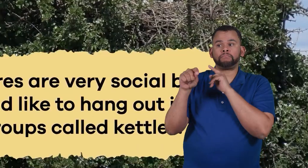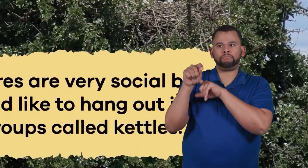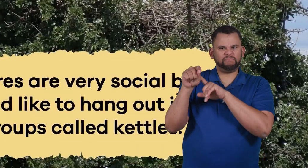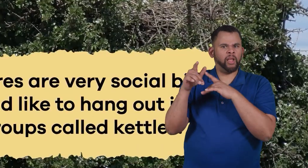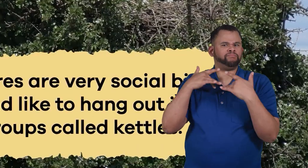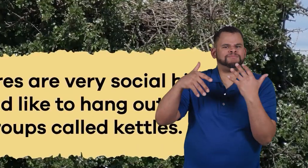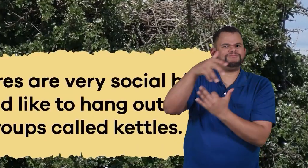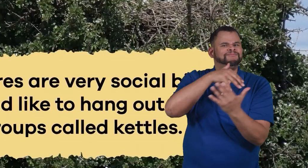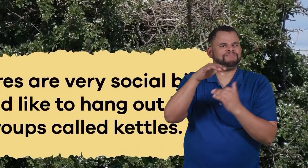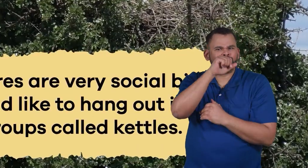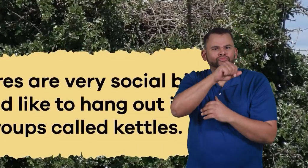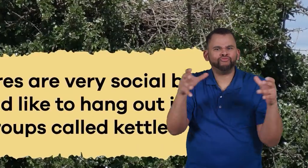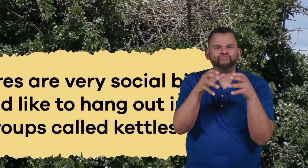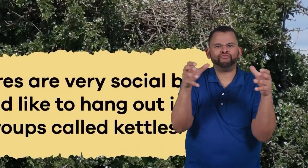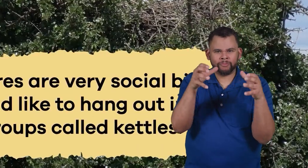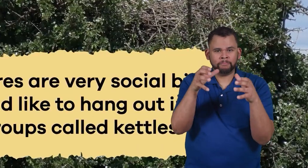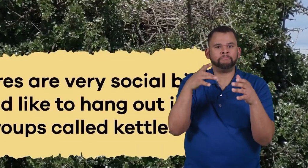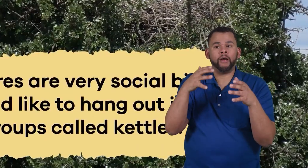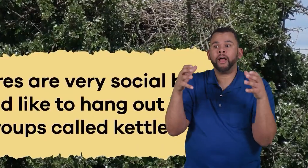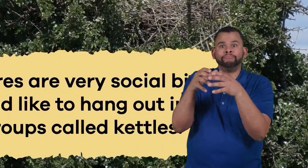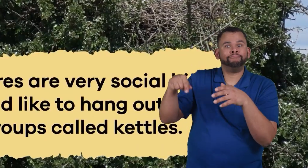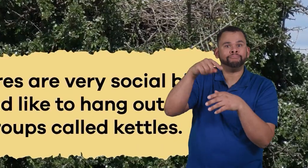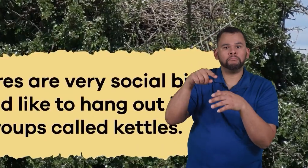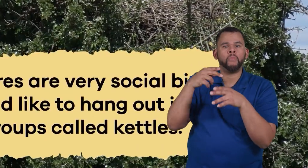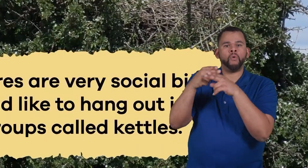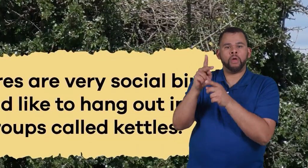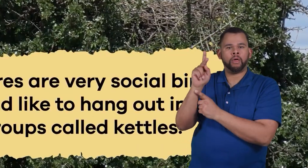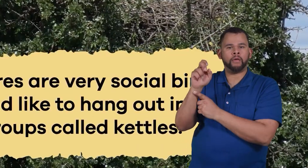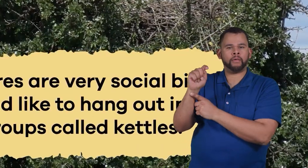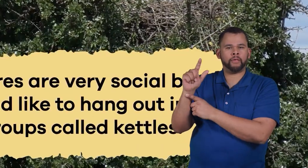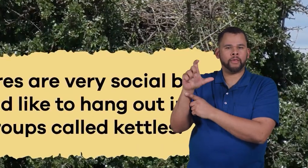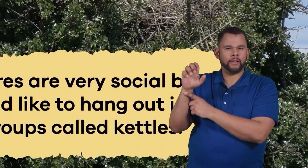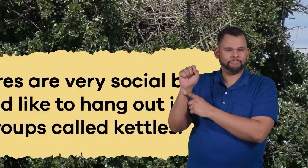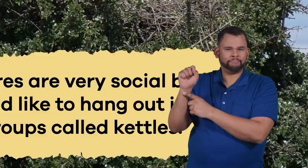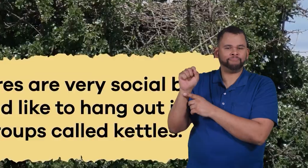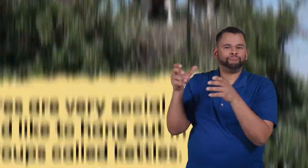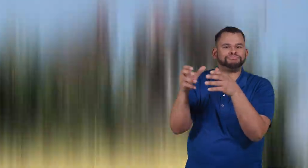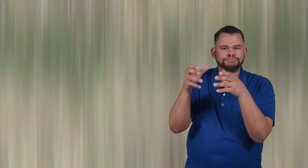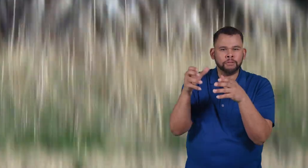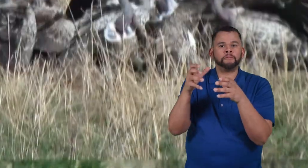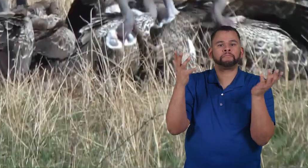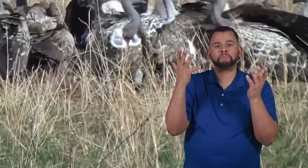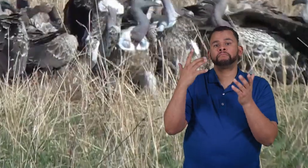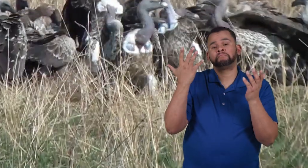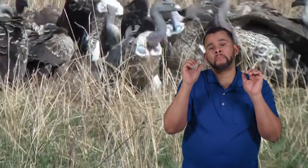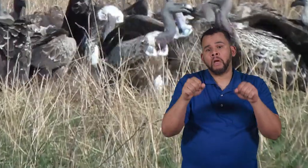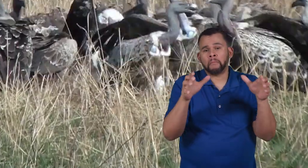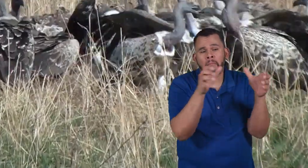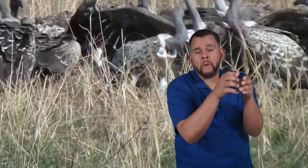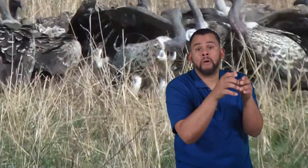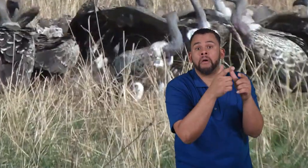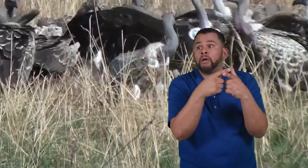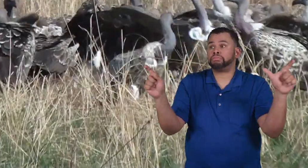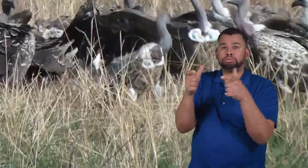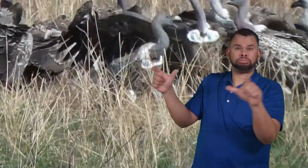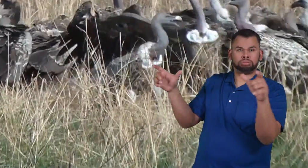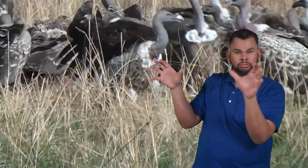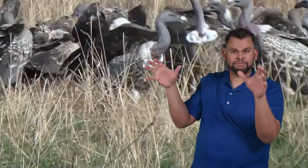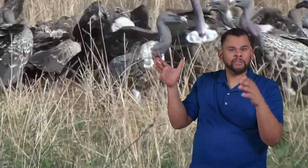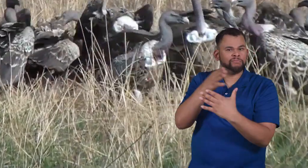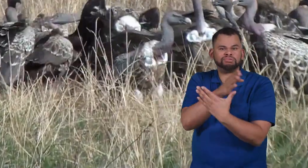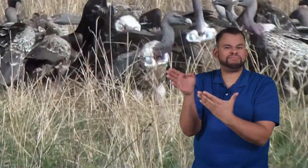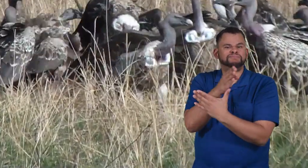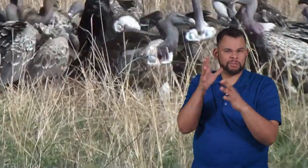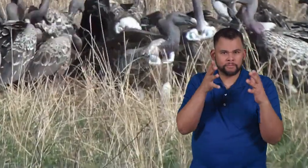Vultures are very social birds and like to hang out in groups called kettles. A kettle can include just a few